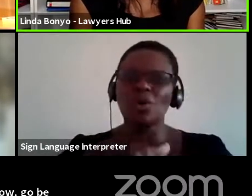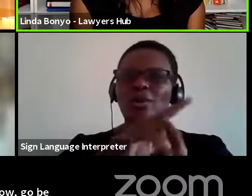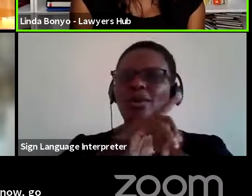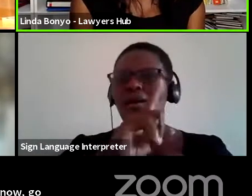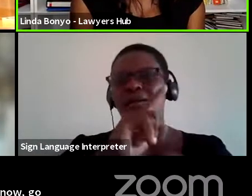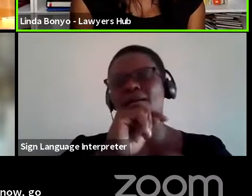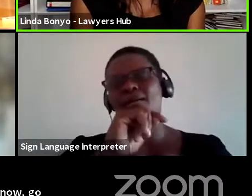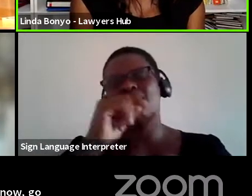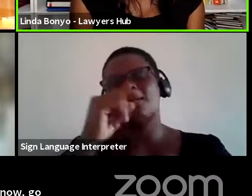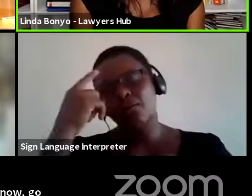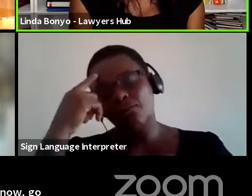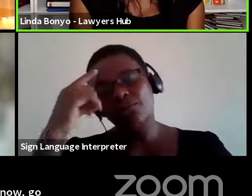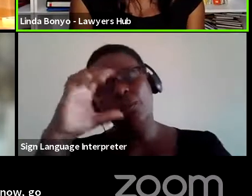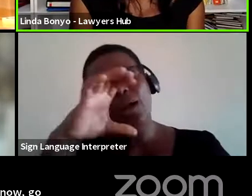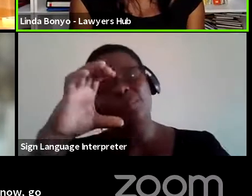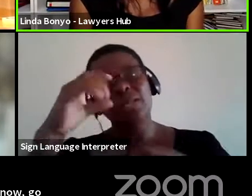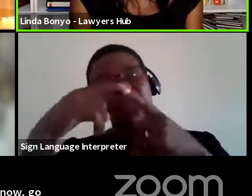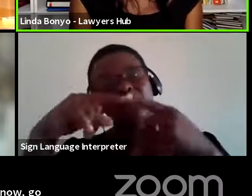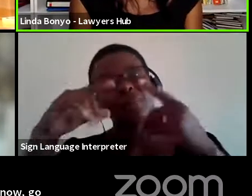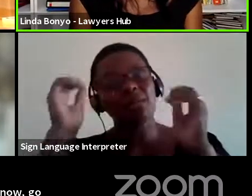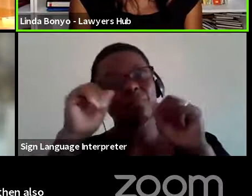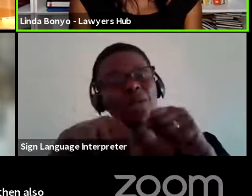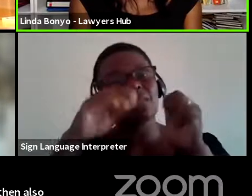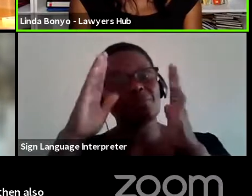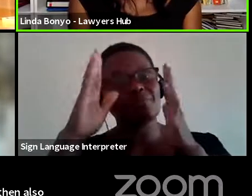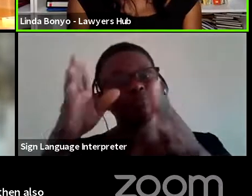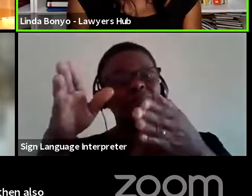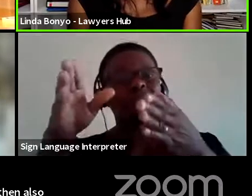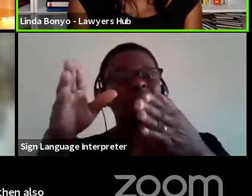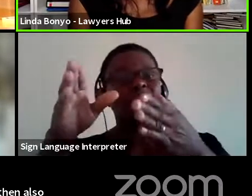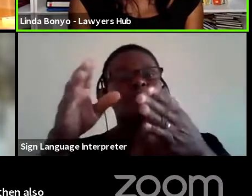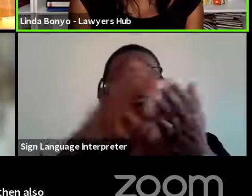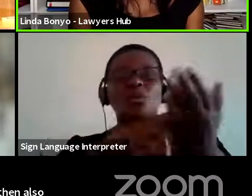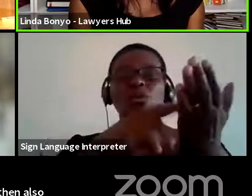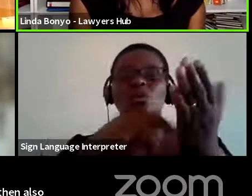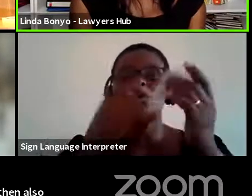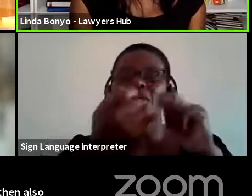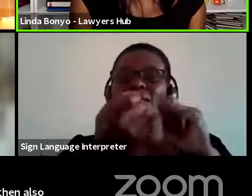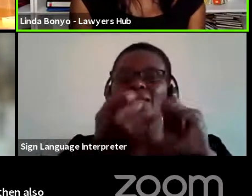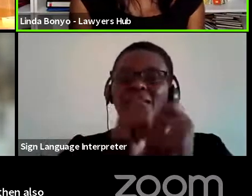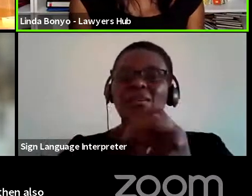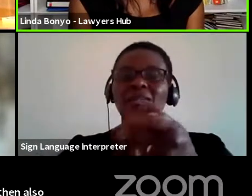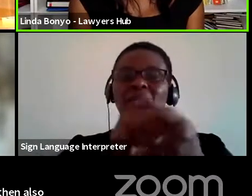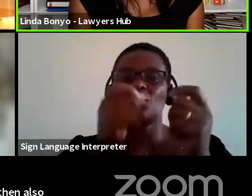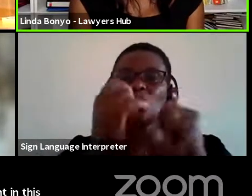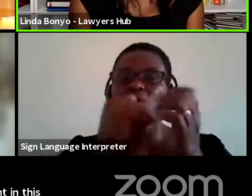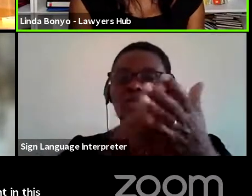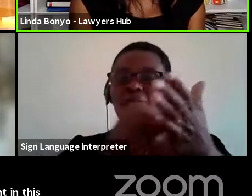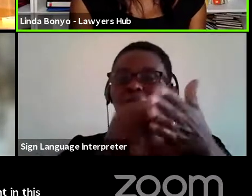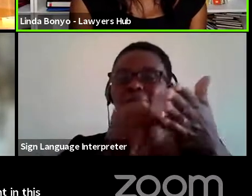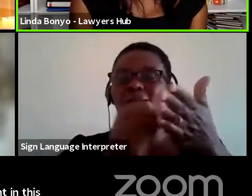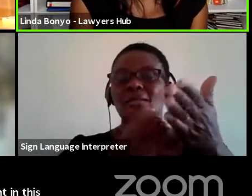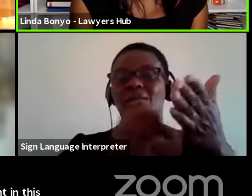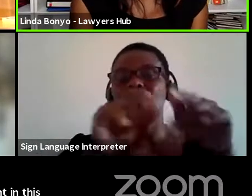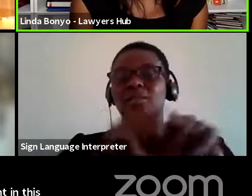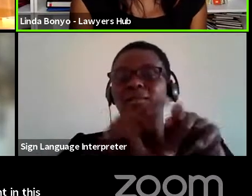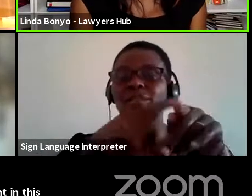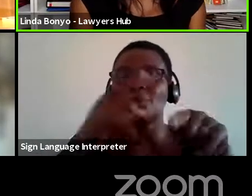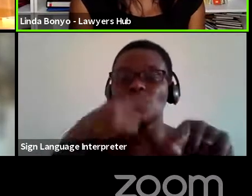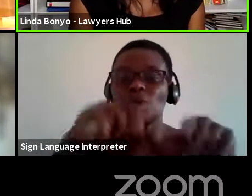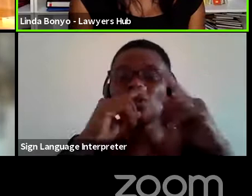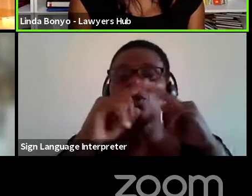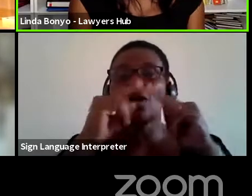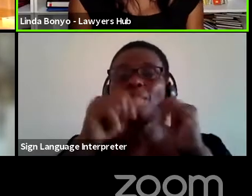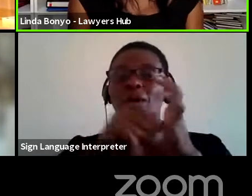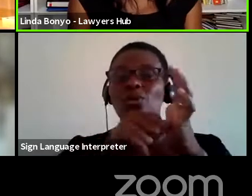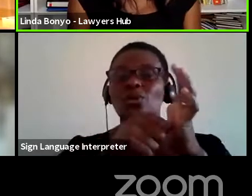companies, but then also look towards user-generated content in this sense. But also we highlighted that